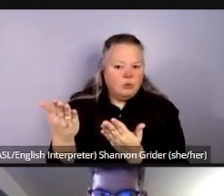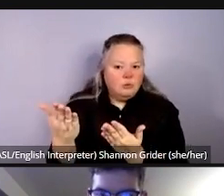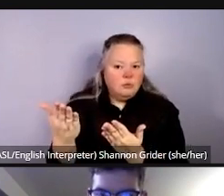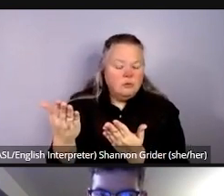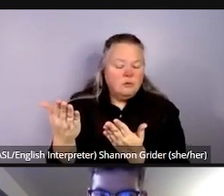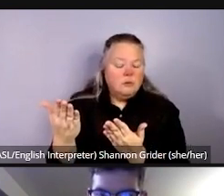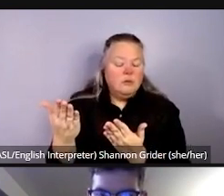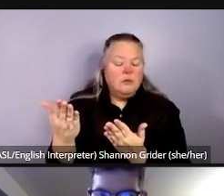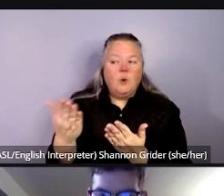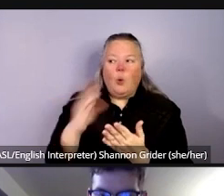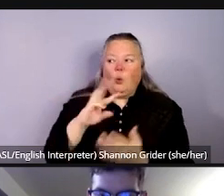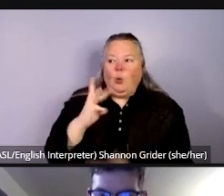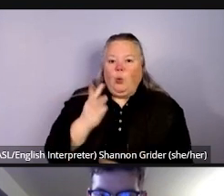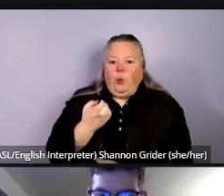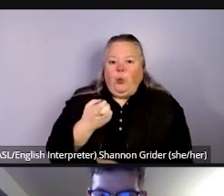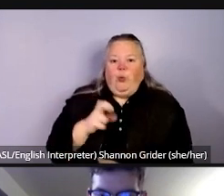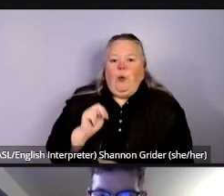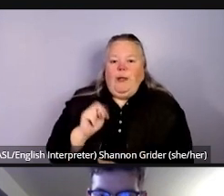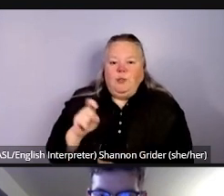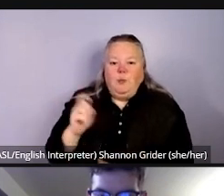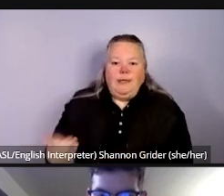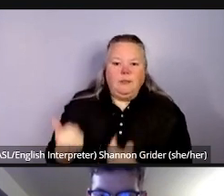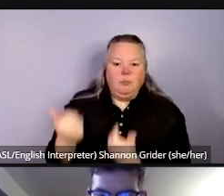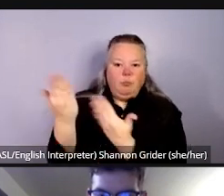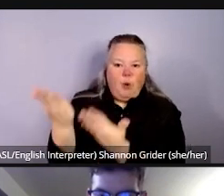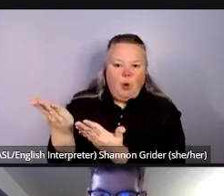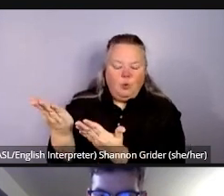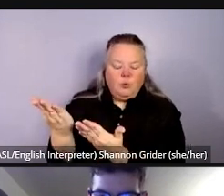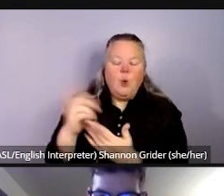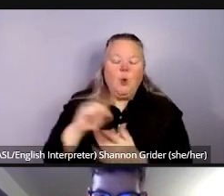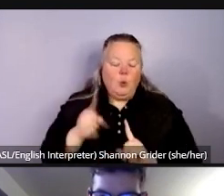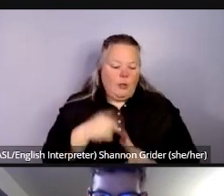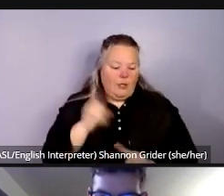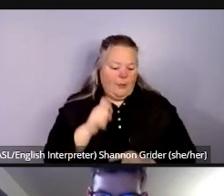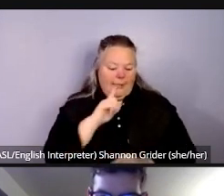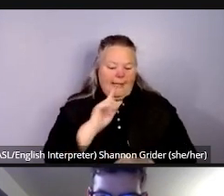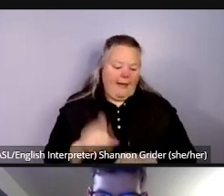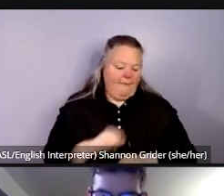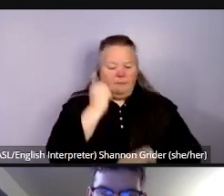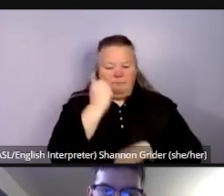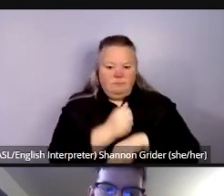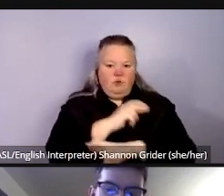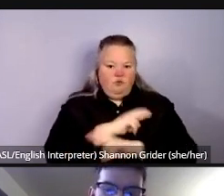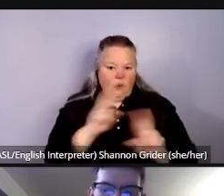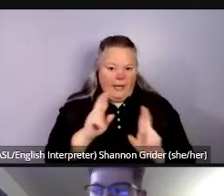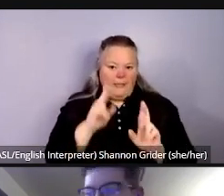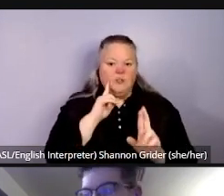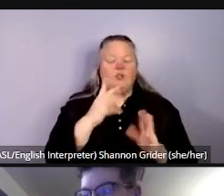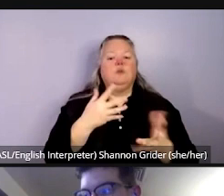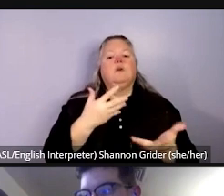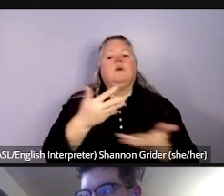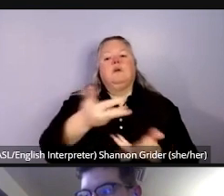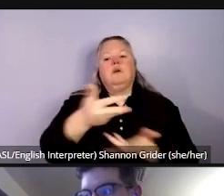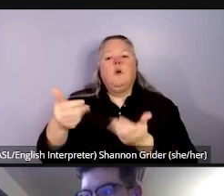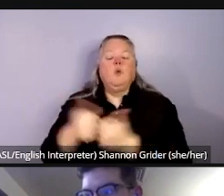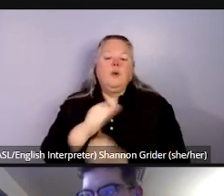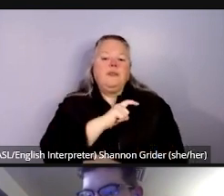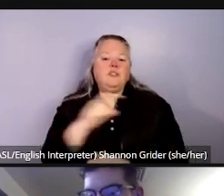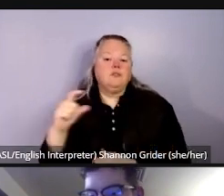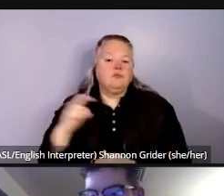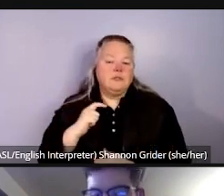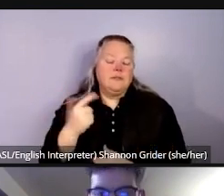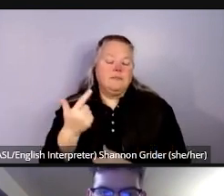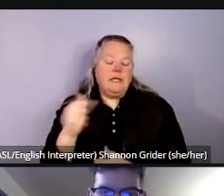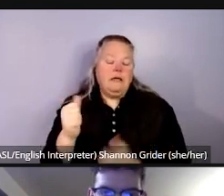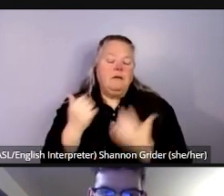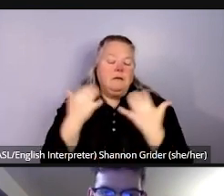consideration. When do we need to firm that up enough that we can start talking with the General Assembly about those potential